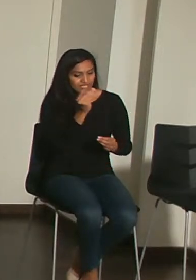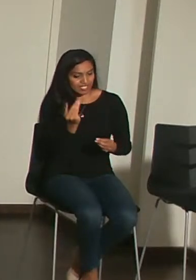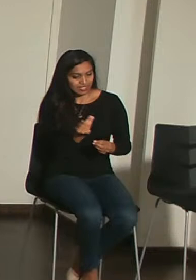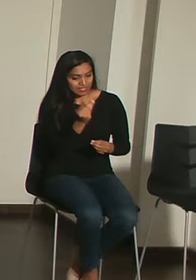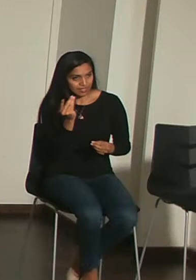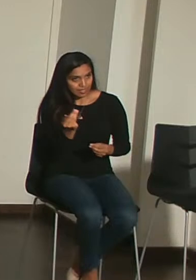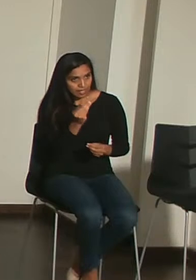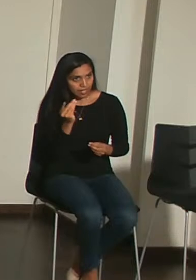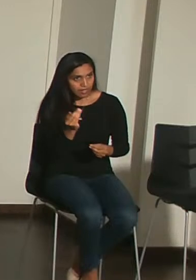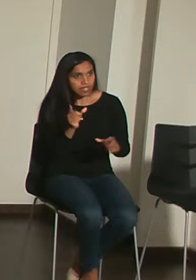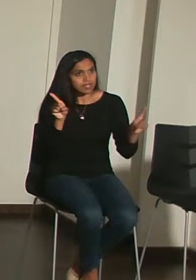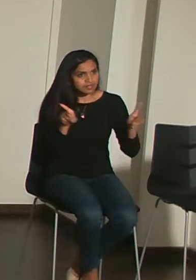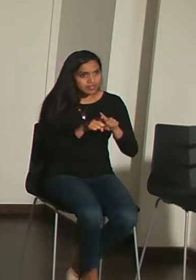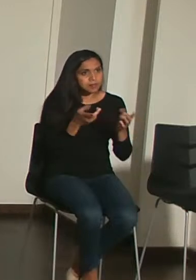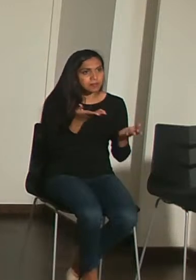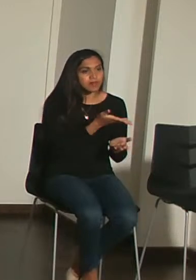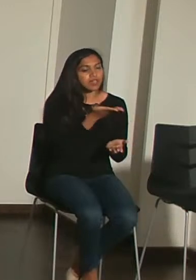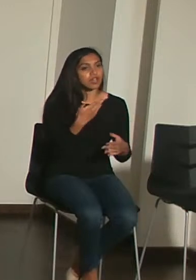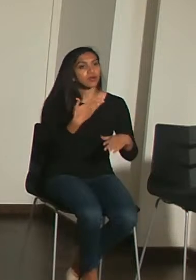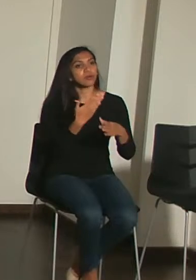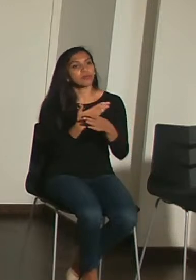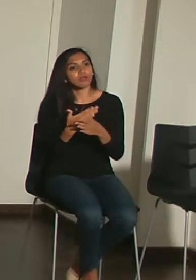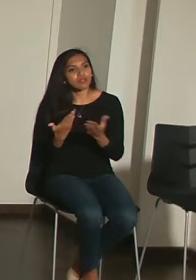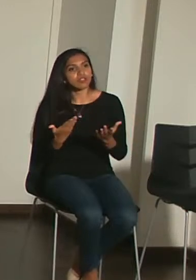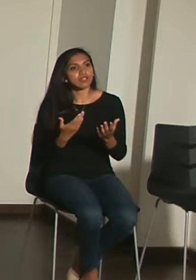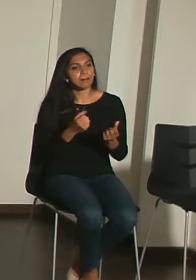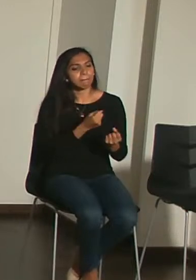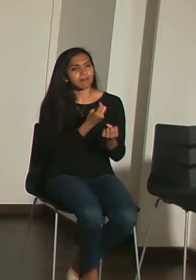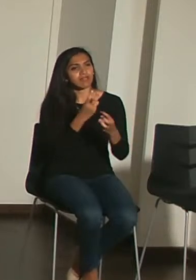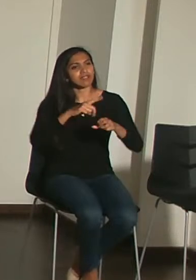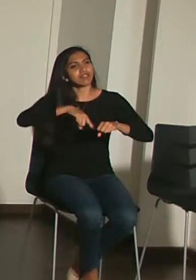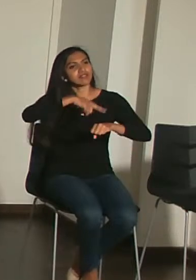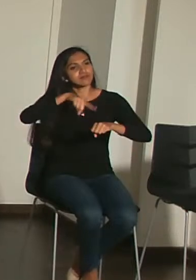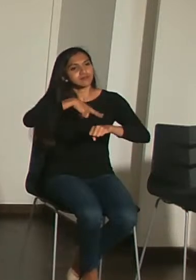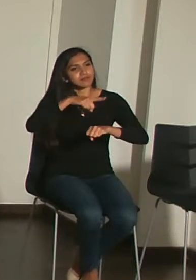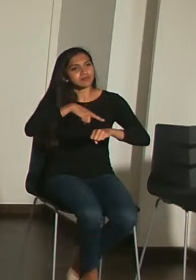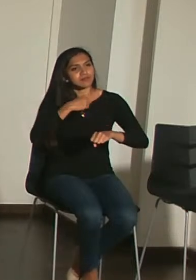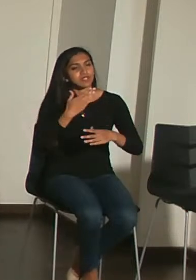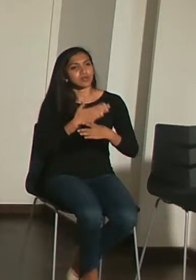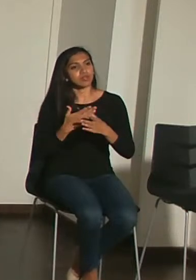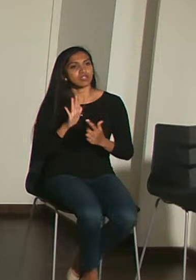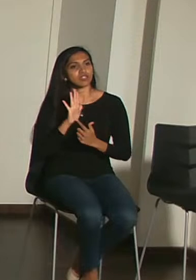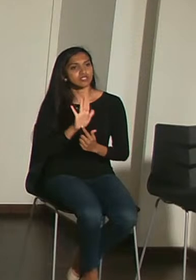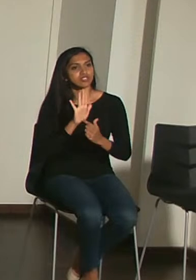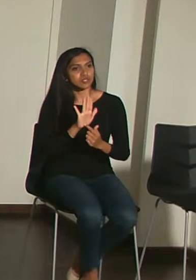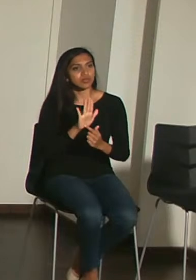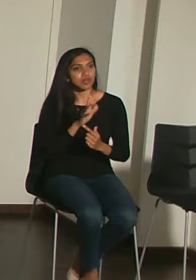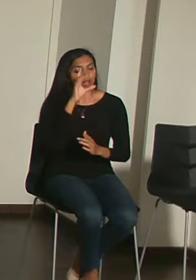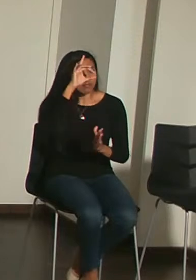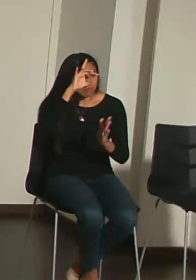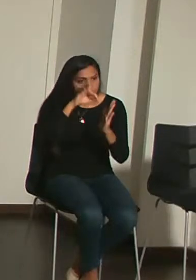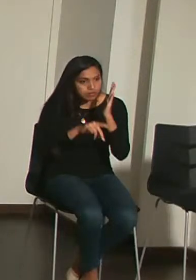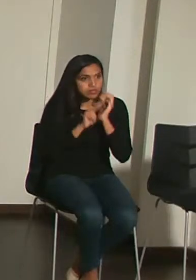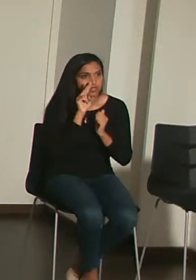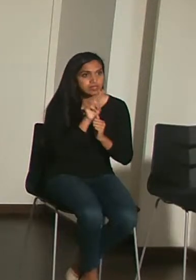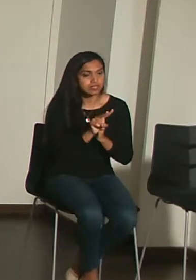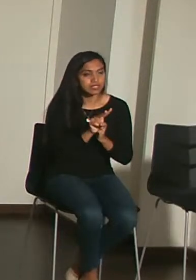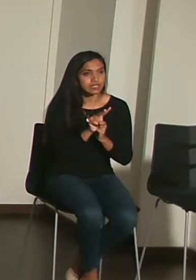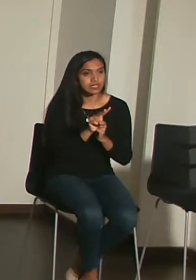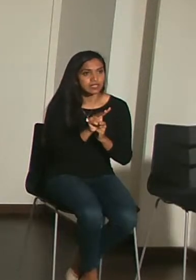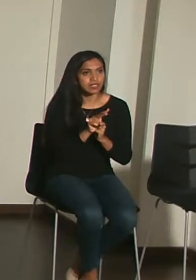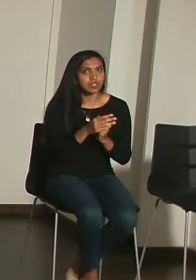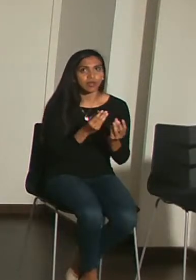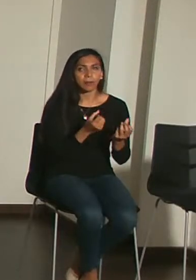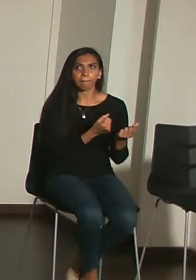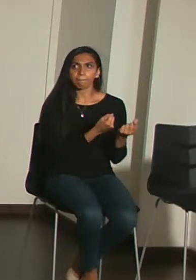in perspective. So I'm trying to see these very pragmatic ways, because I've had such experience, very disappointing experiences.